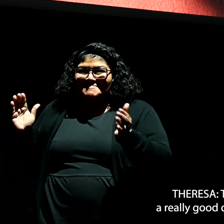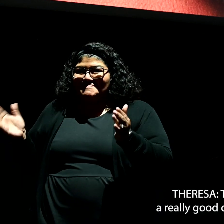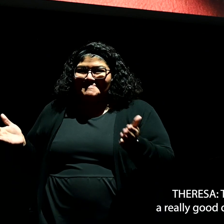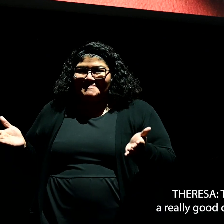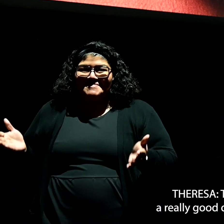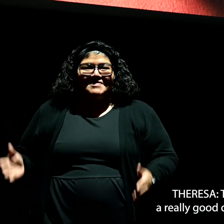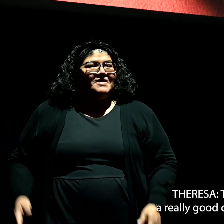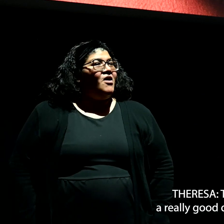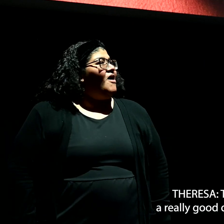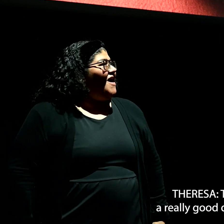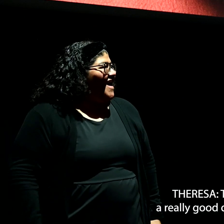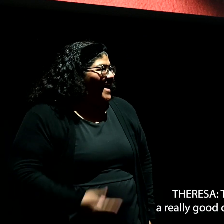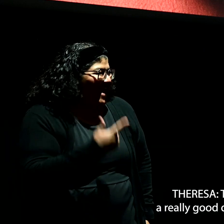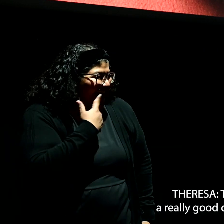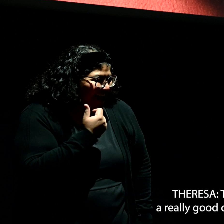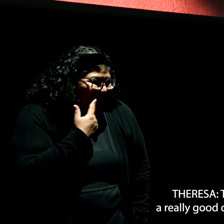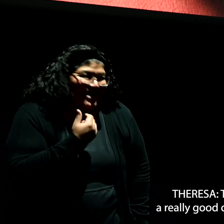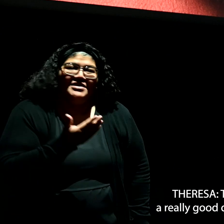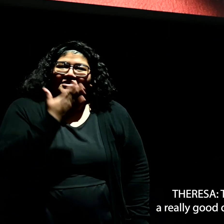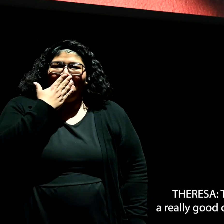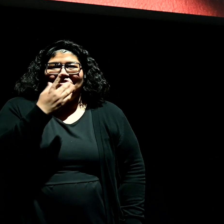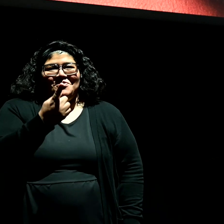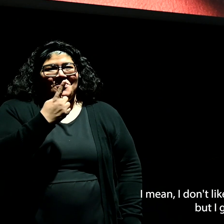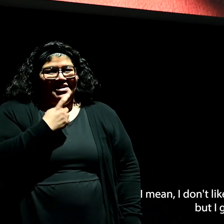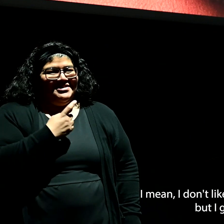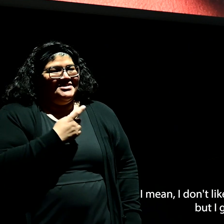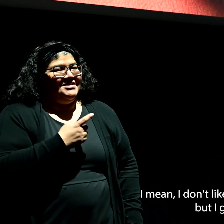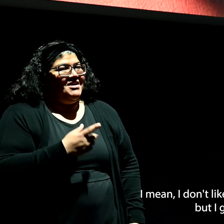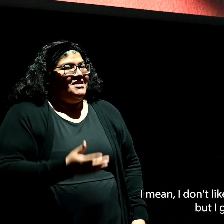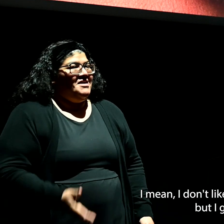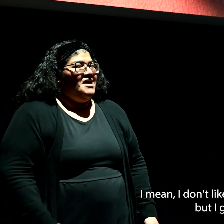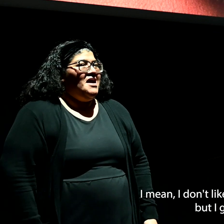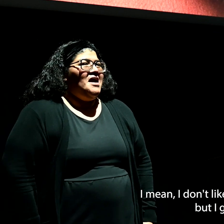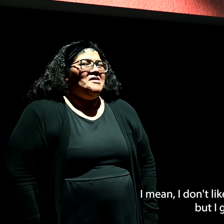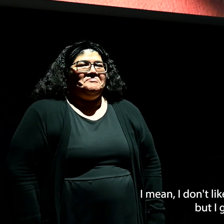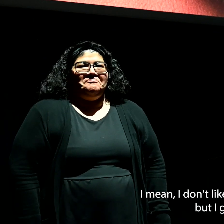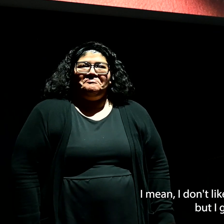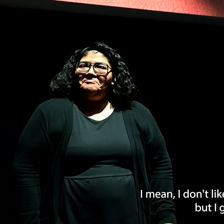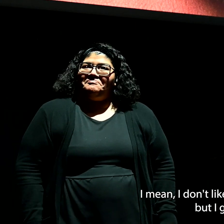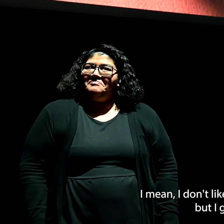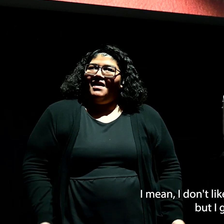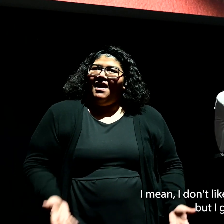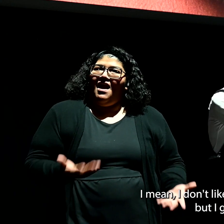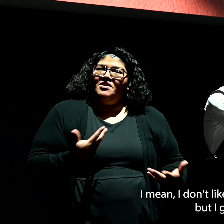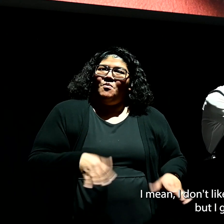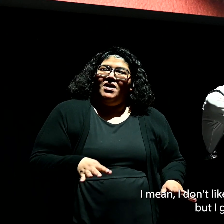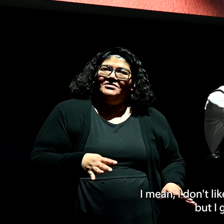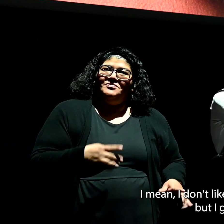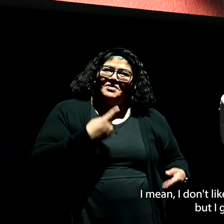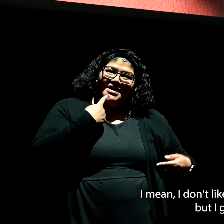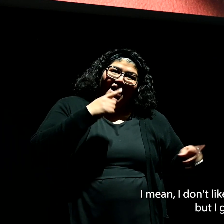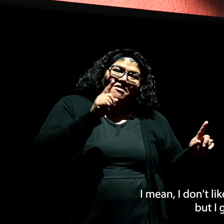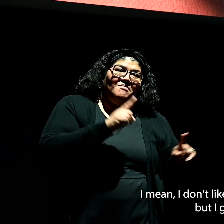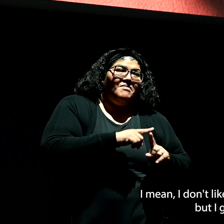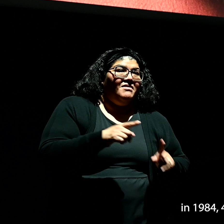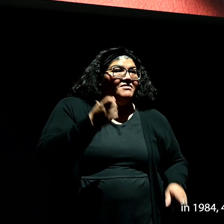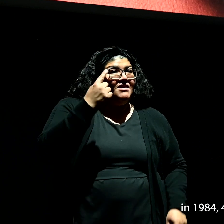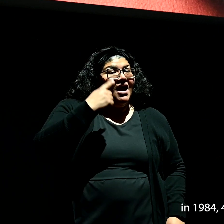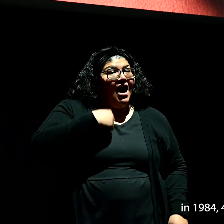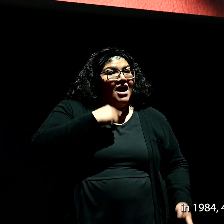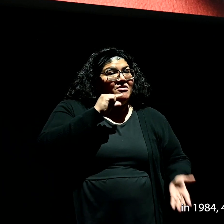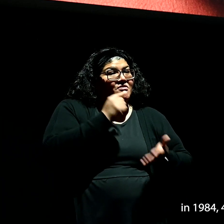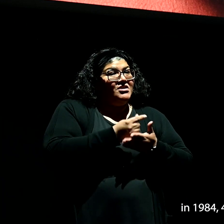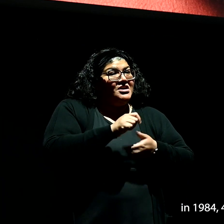That is actually a really good question because, I don't like to say this out loud, but I graduated